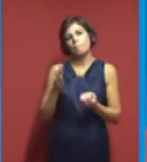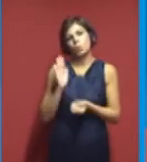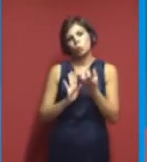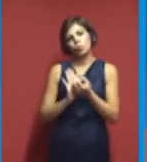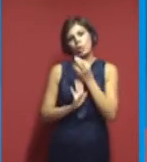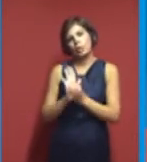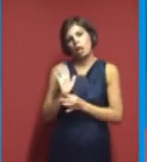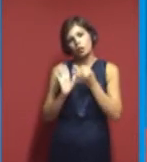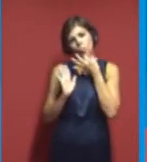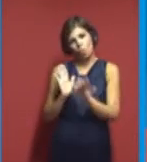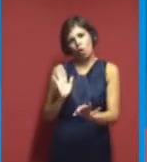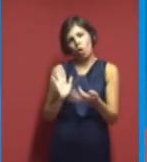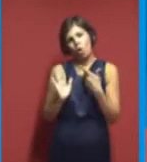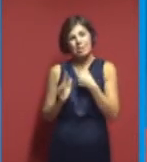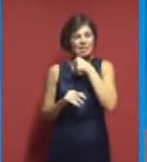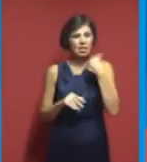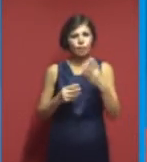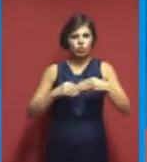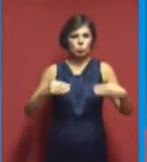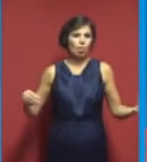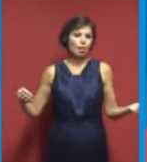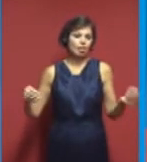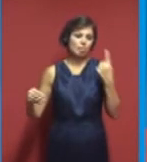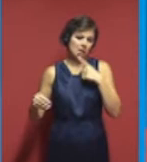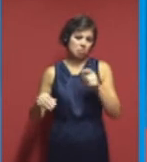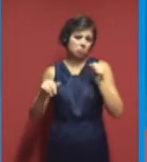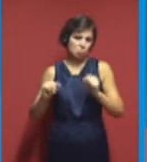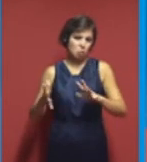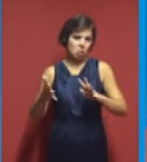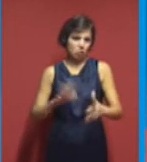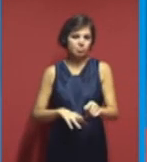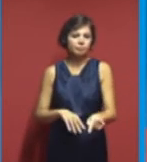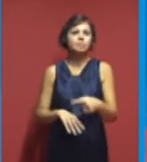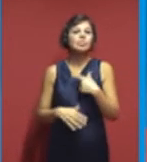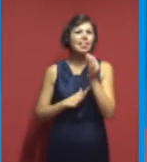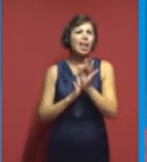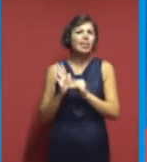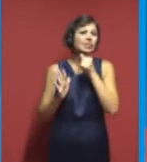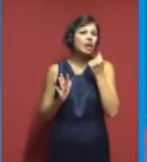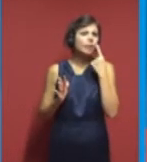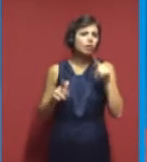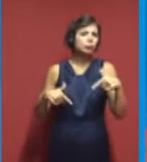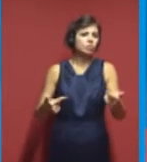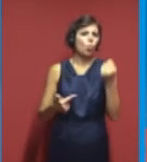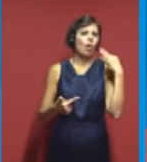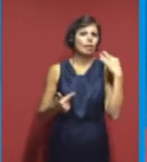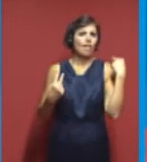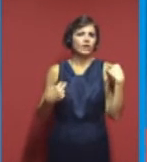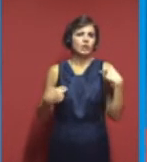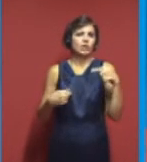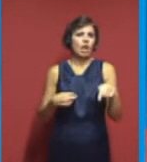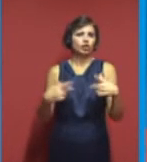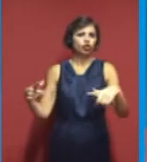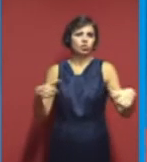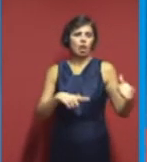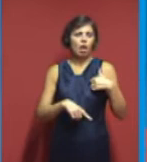be significant for the quality of life in cities. So it means that we developed our own shield some years ago, as you can see, based